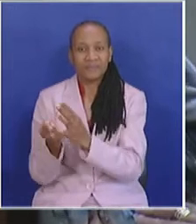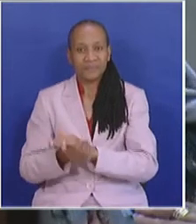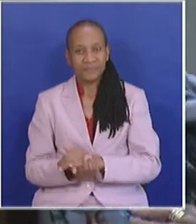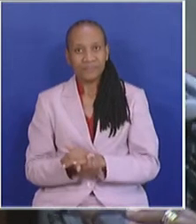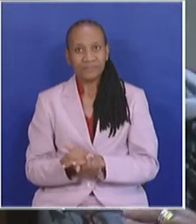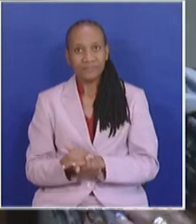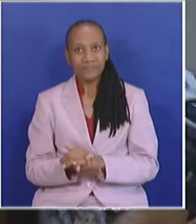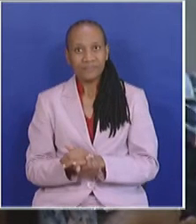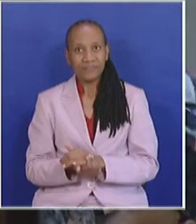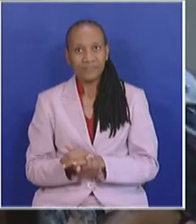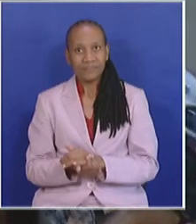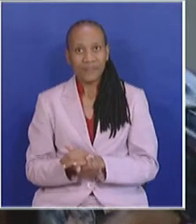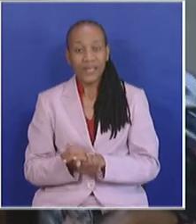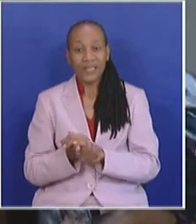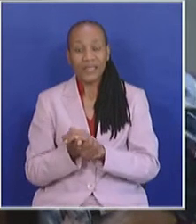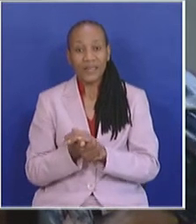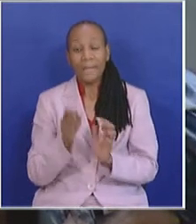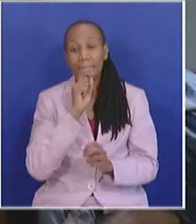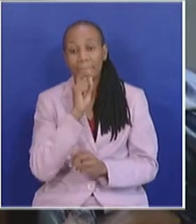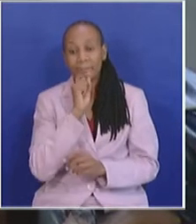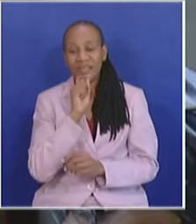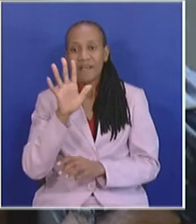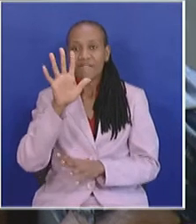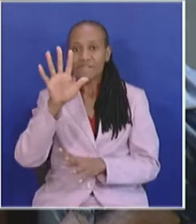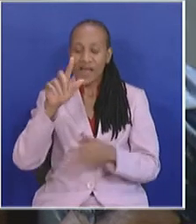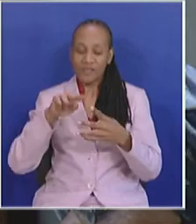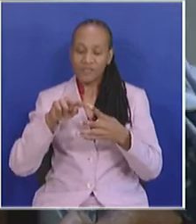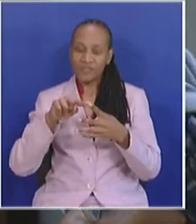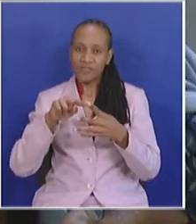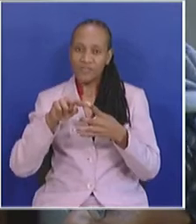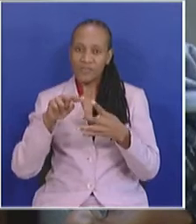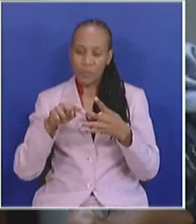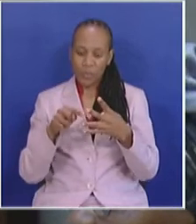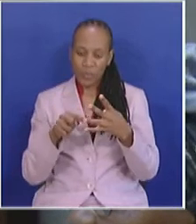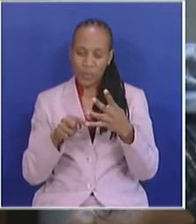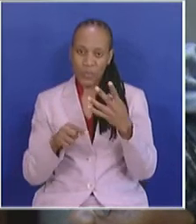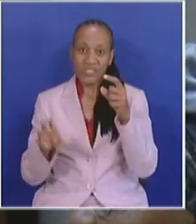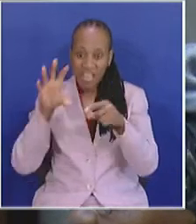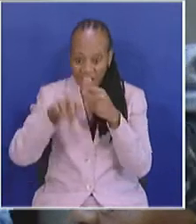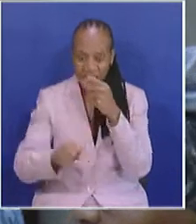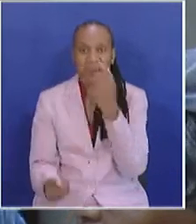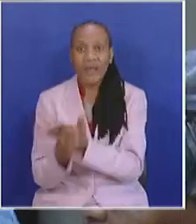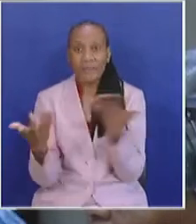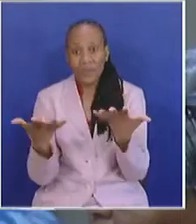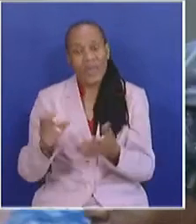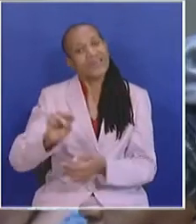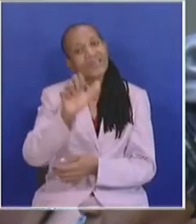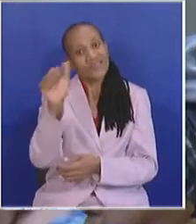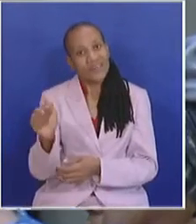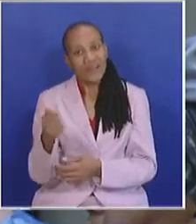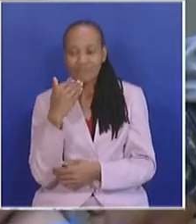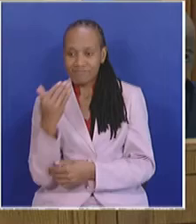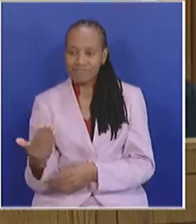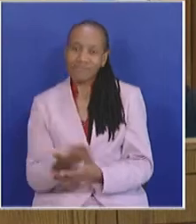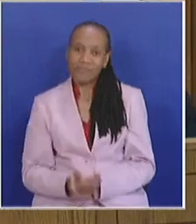as part of its 5-star Green 5-star SA rating achieved at the same time. I so move. Thank you, ma'am. Is there